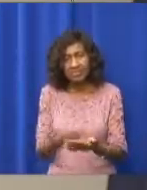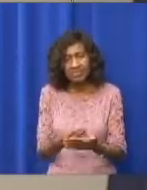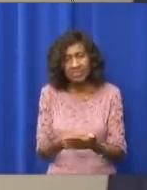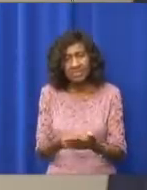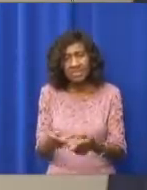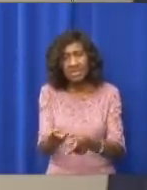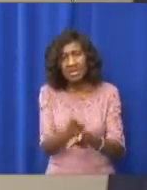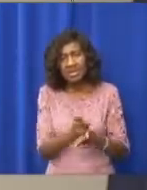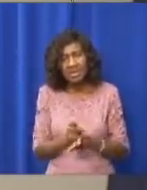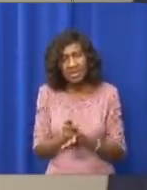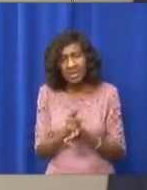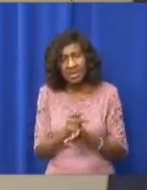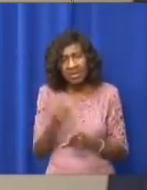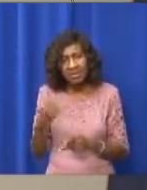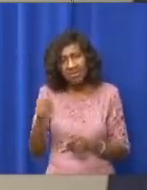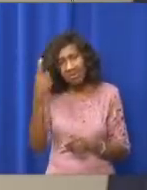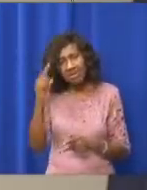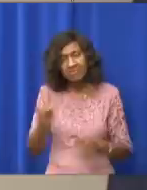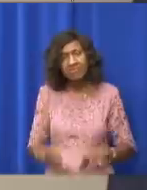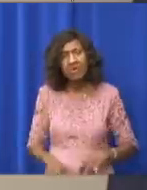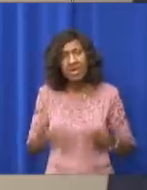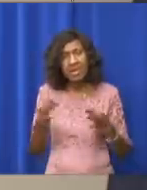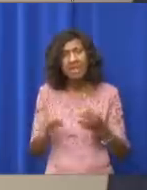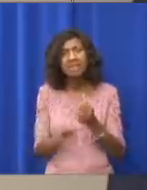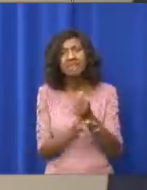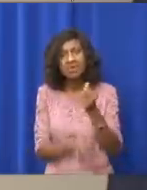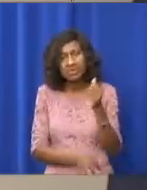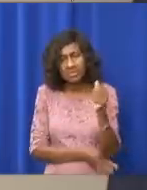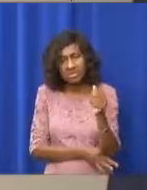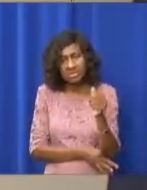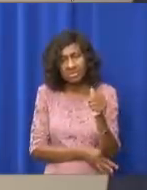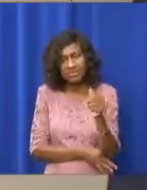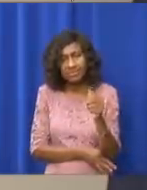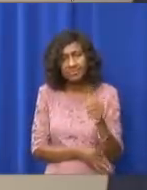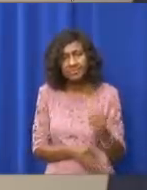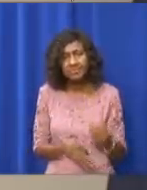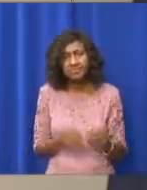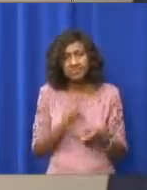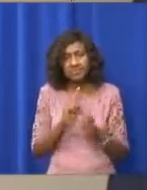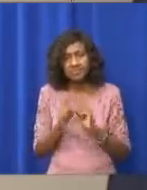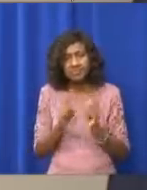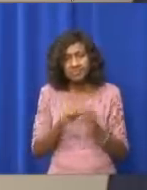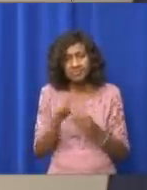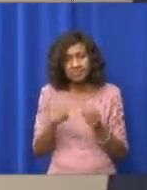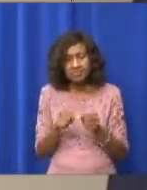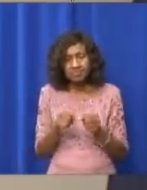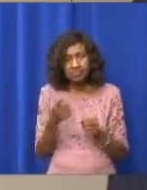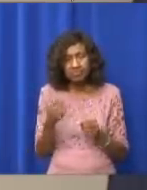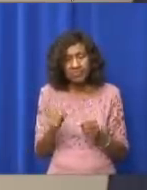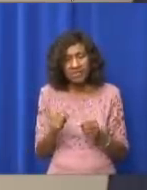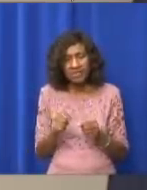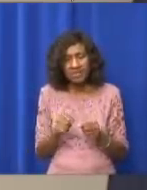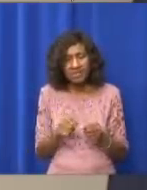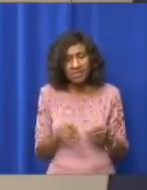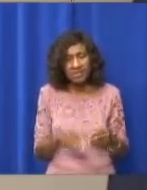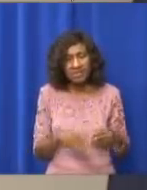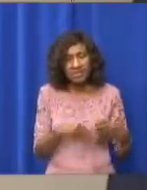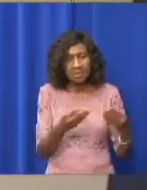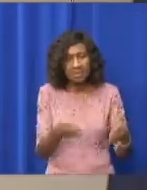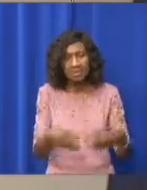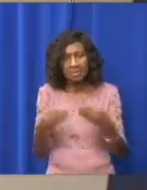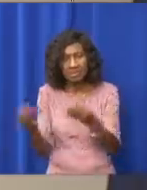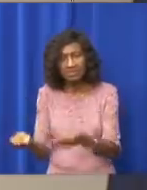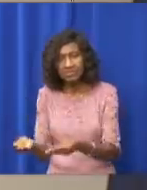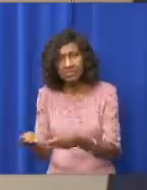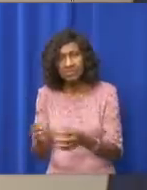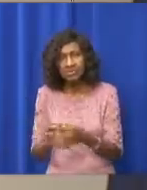Life Foundation. I would also like to speak today to the community-based distribution of reusable cloth